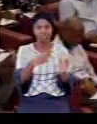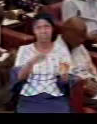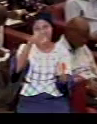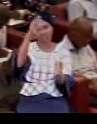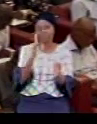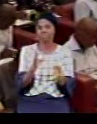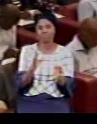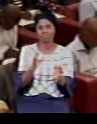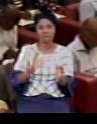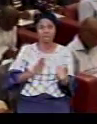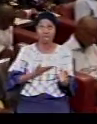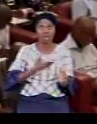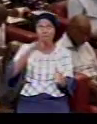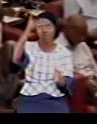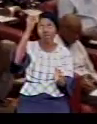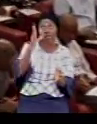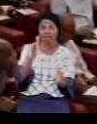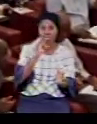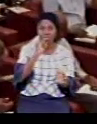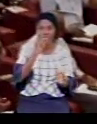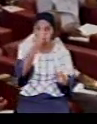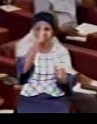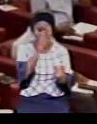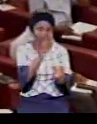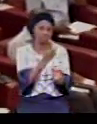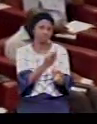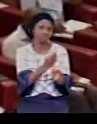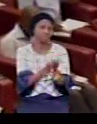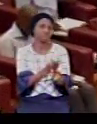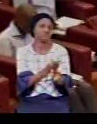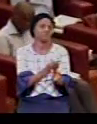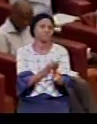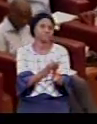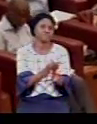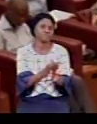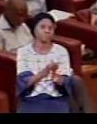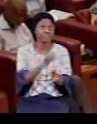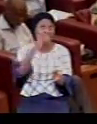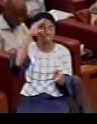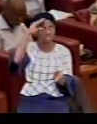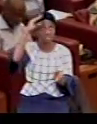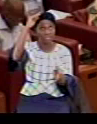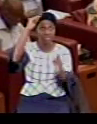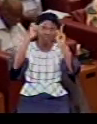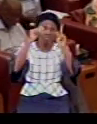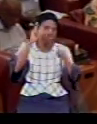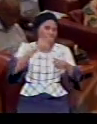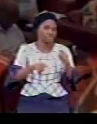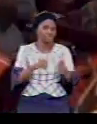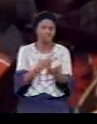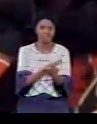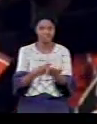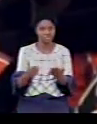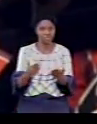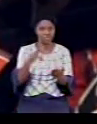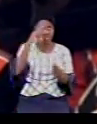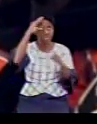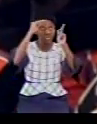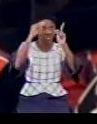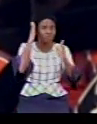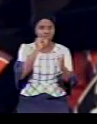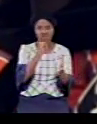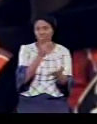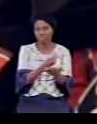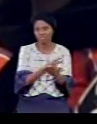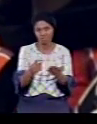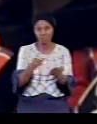faithful. He cannot fail. He will not fail. What he said he will do, he